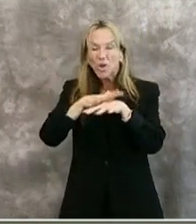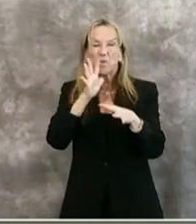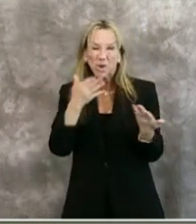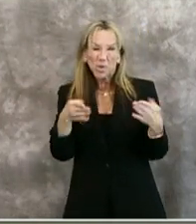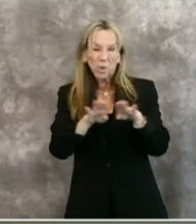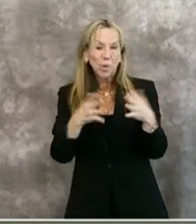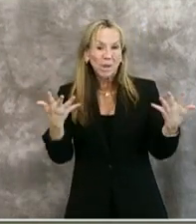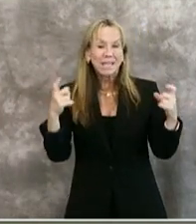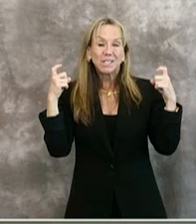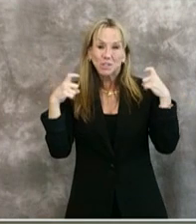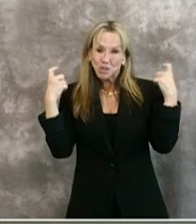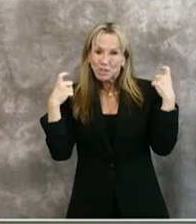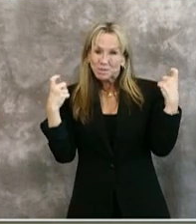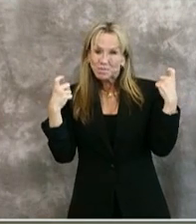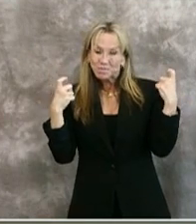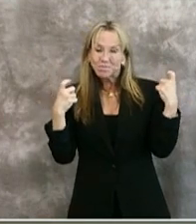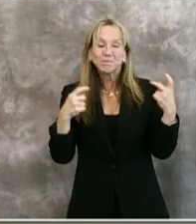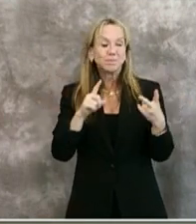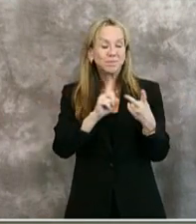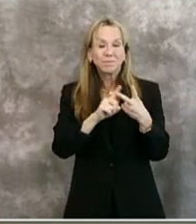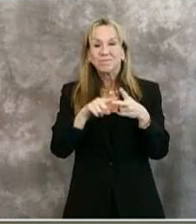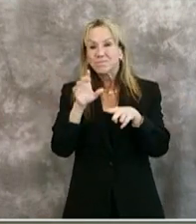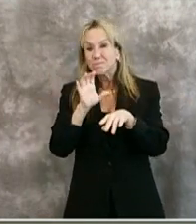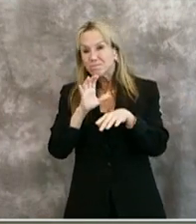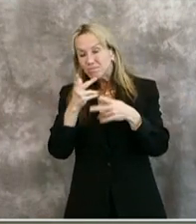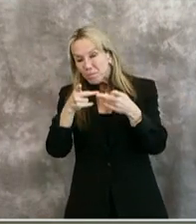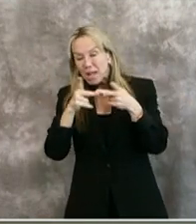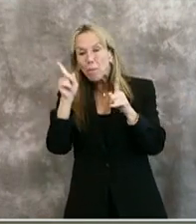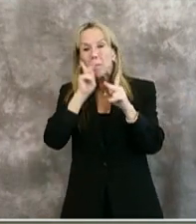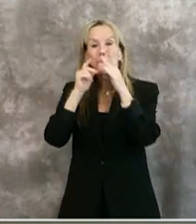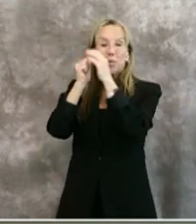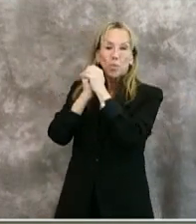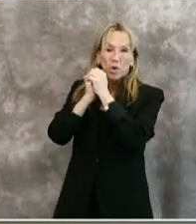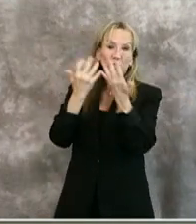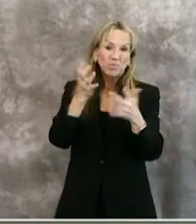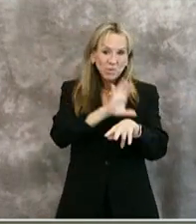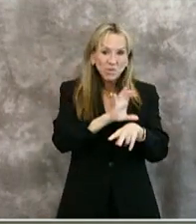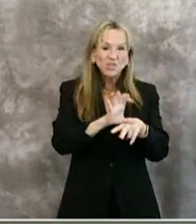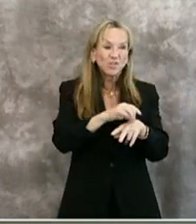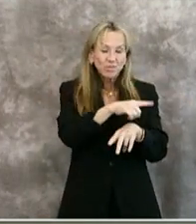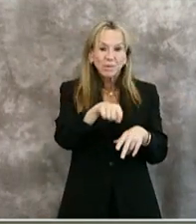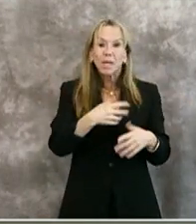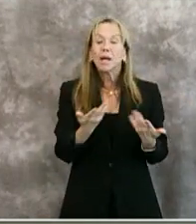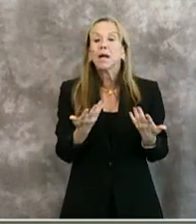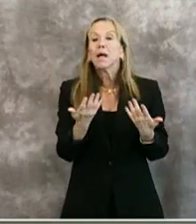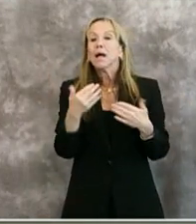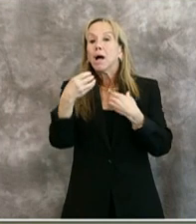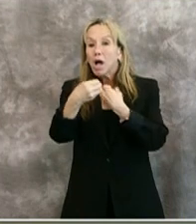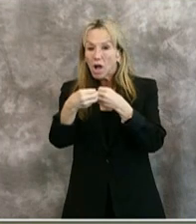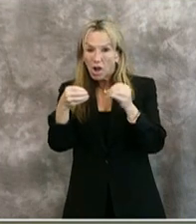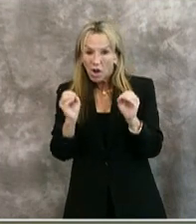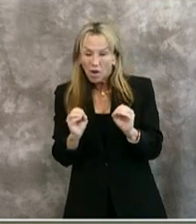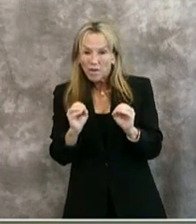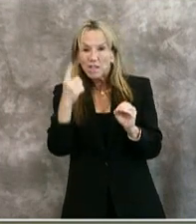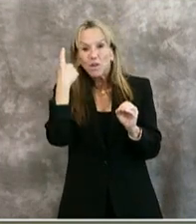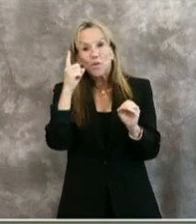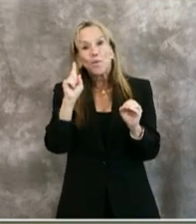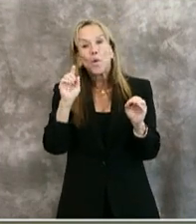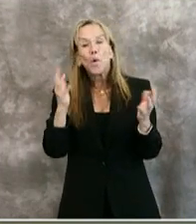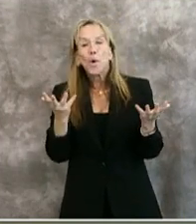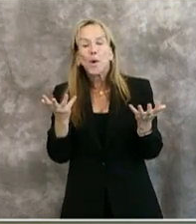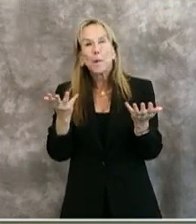and fitness centers, places of worship, office settings for non-critical, non-infrastructure sections